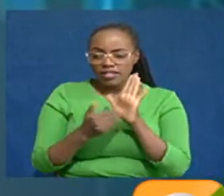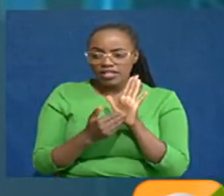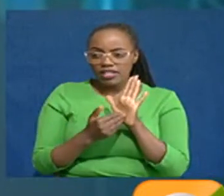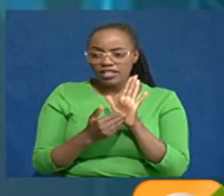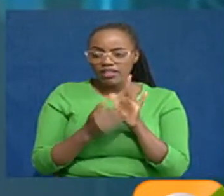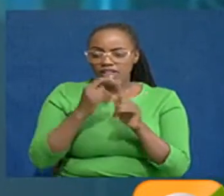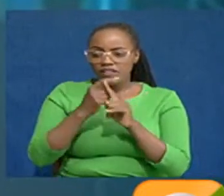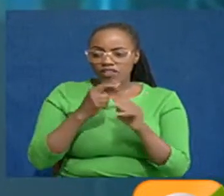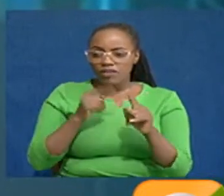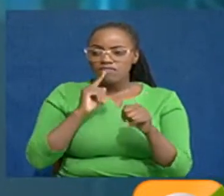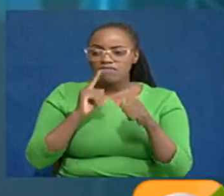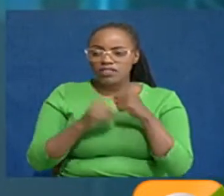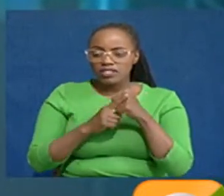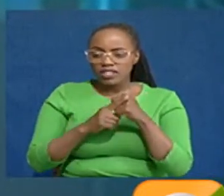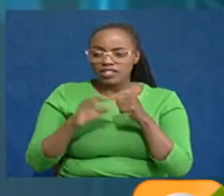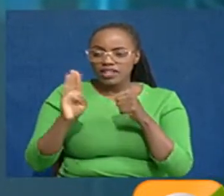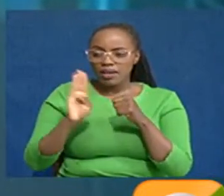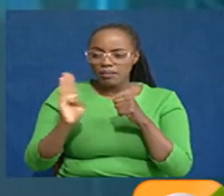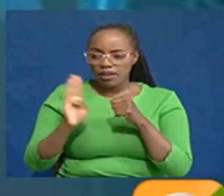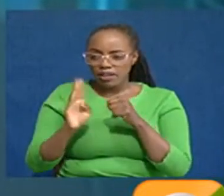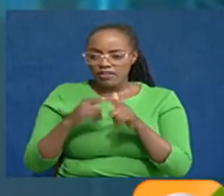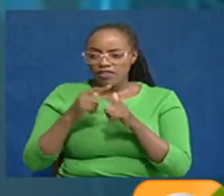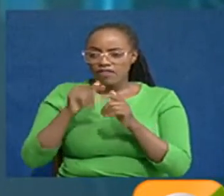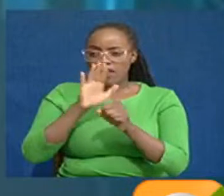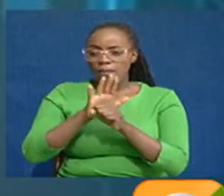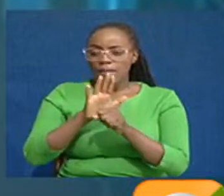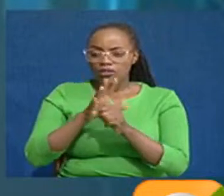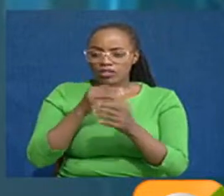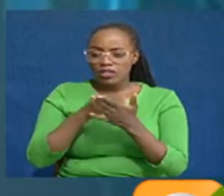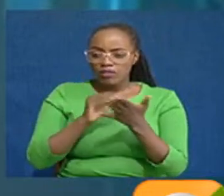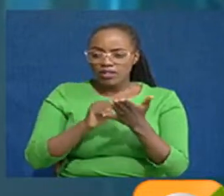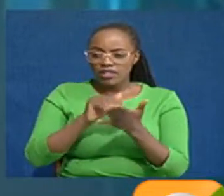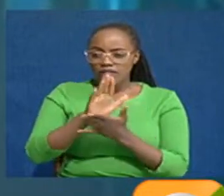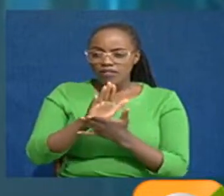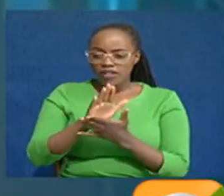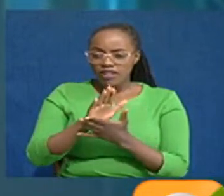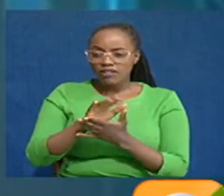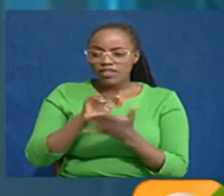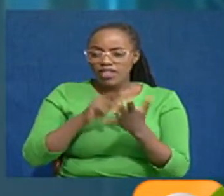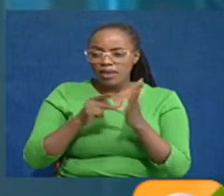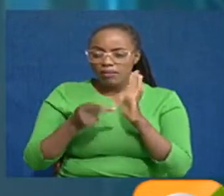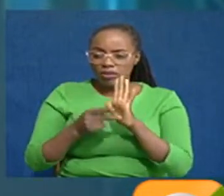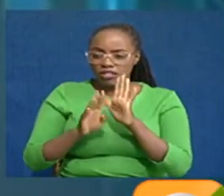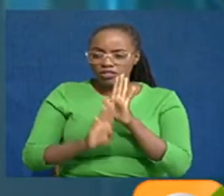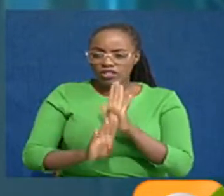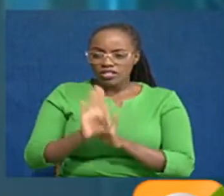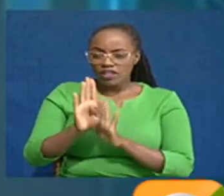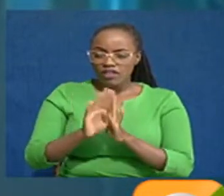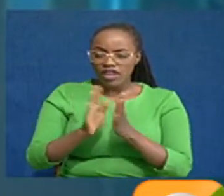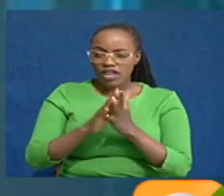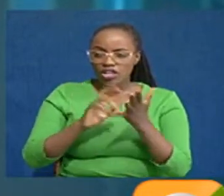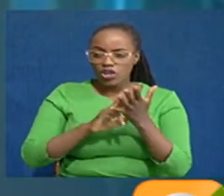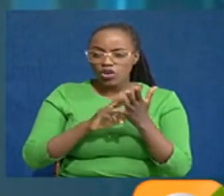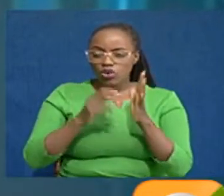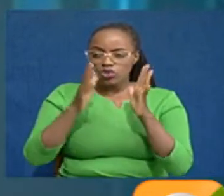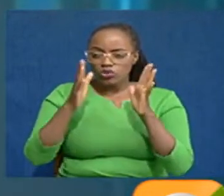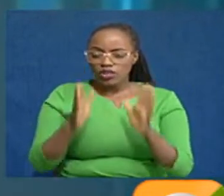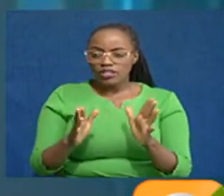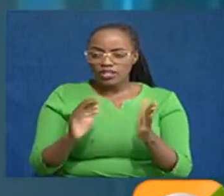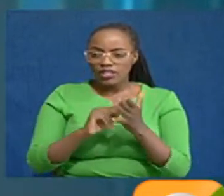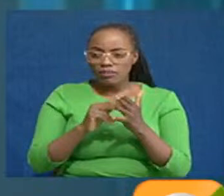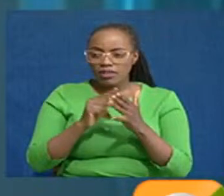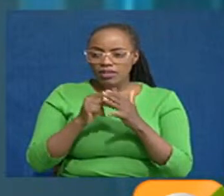out of that 600 billion, majority of it goes to people in development projects and contractors.